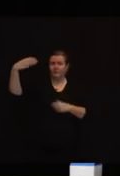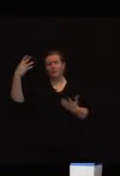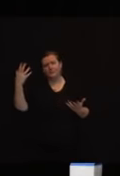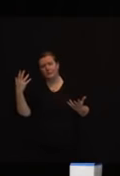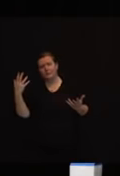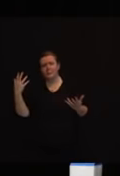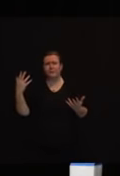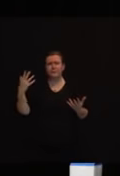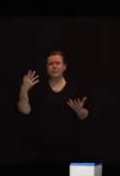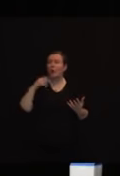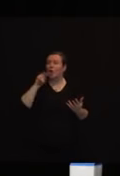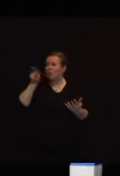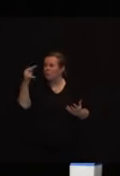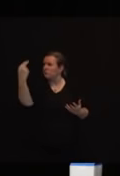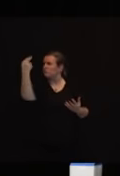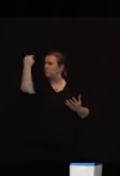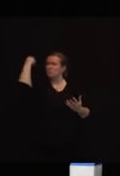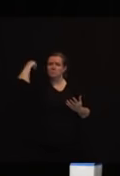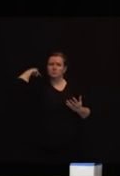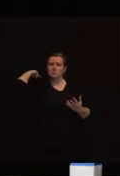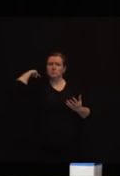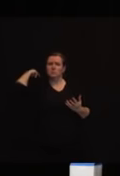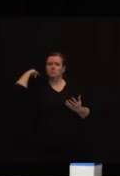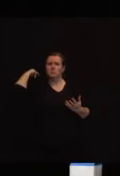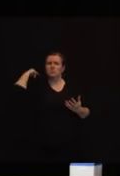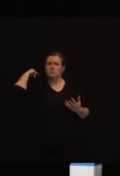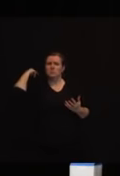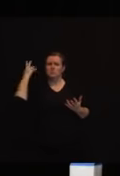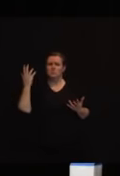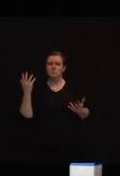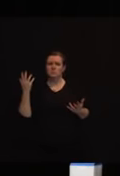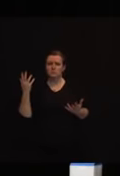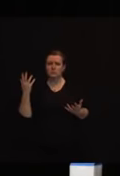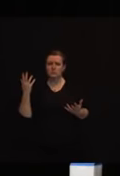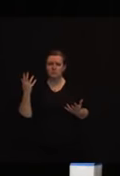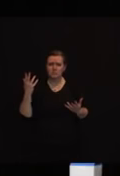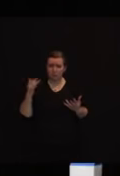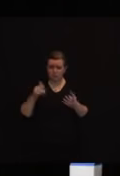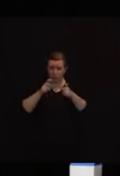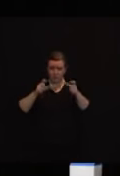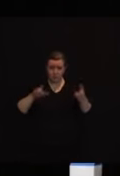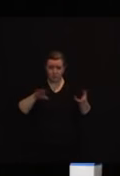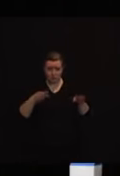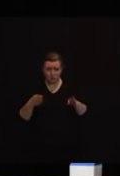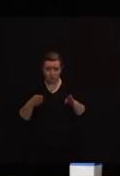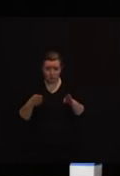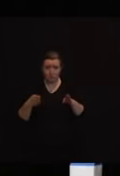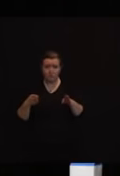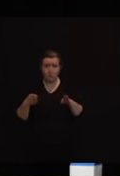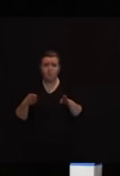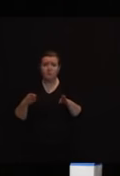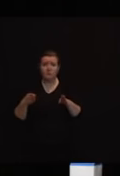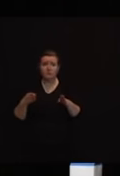infected until we would know and confirm that person as having died is going to be a matter of a couple to 3 weeks, no matter